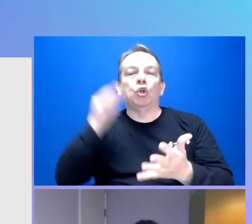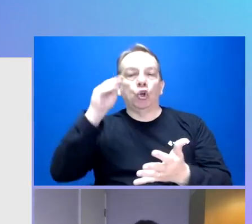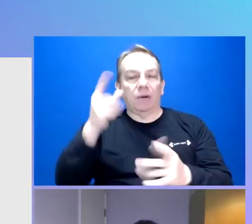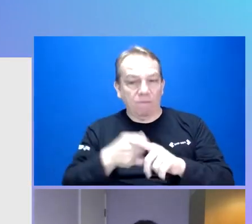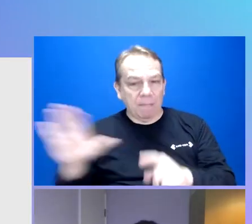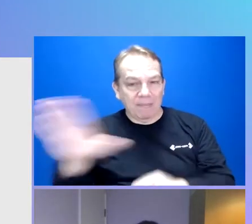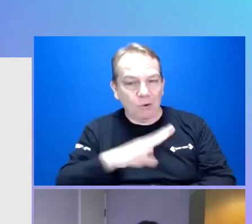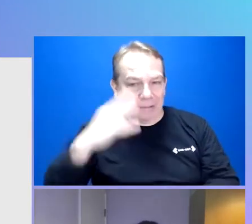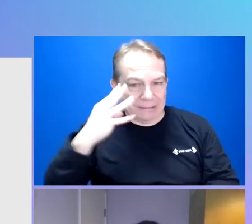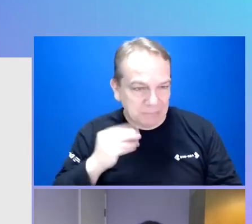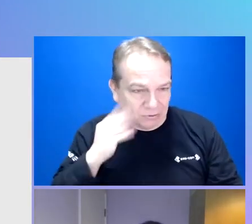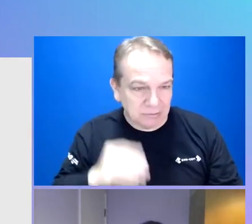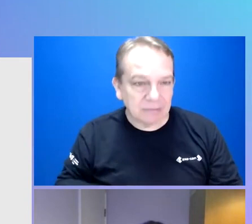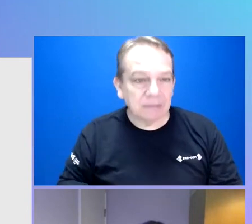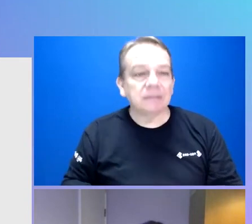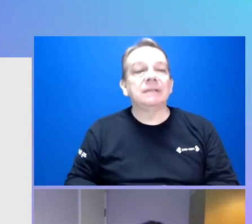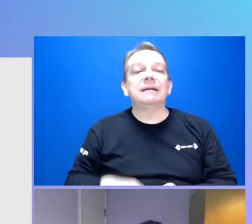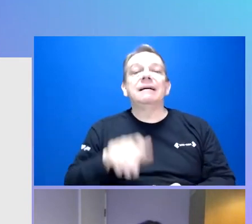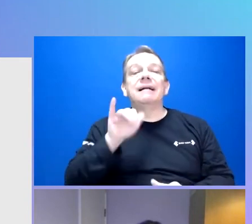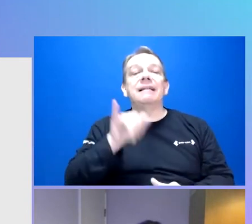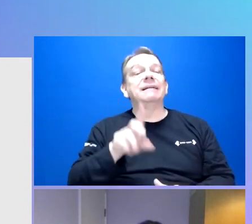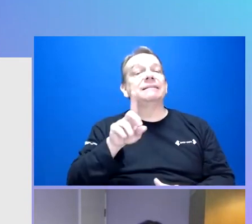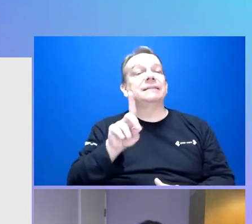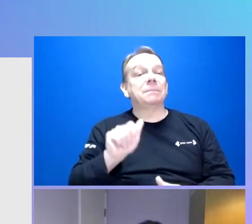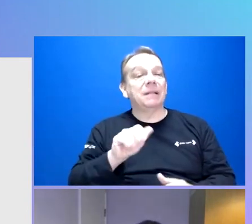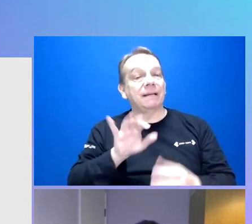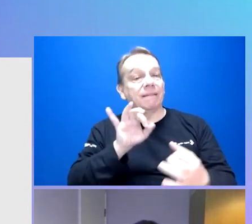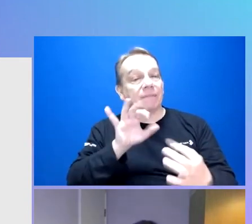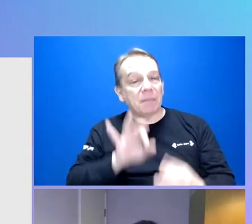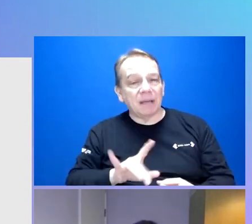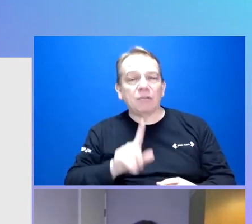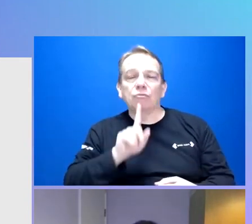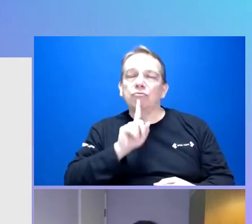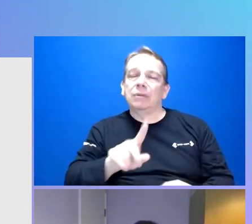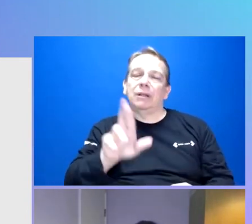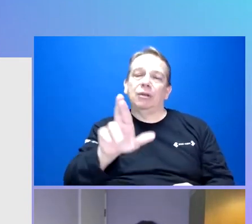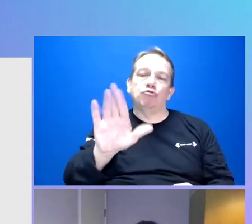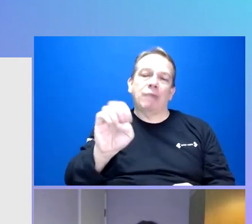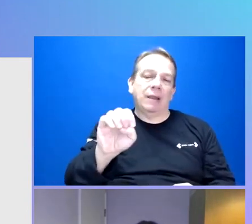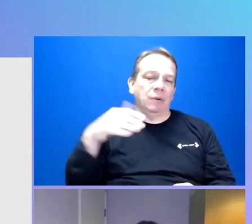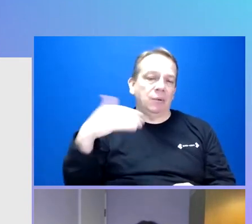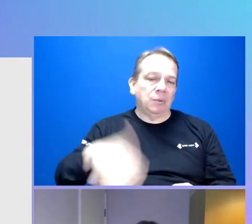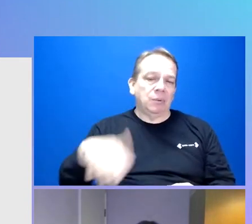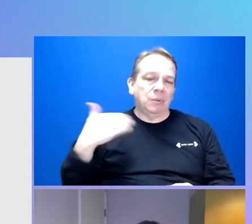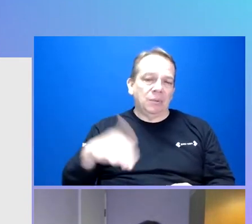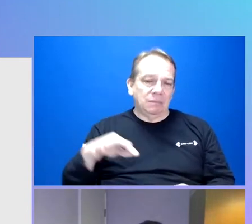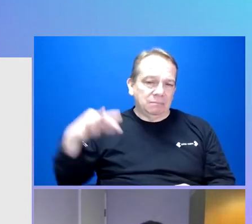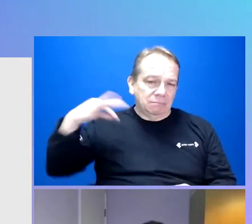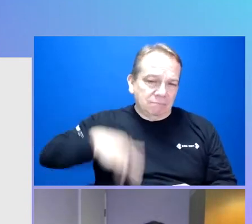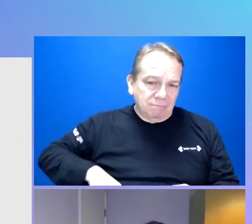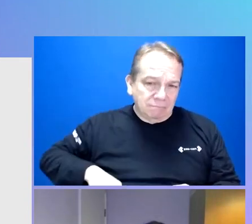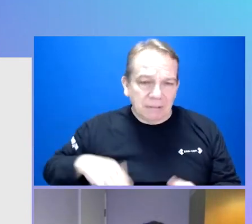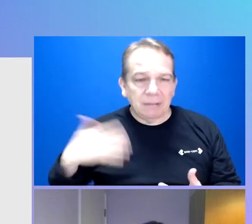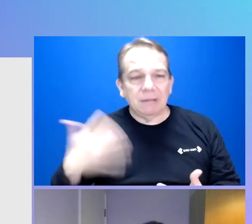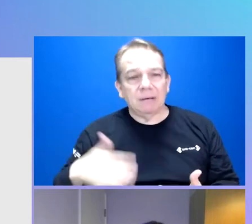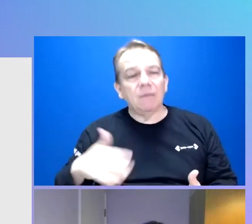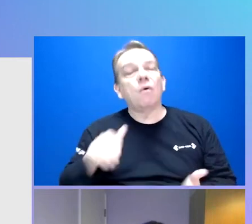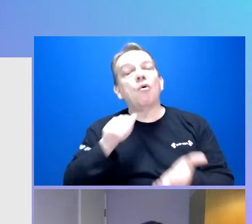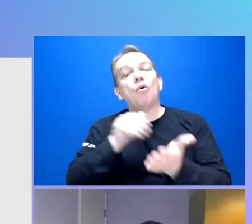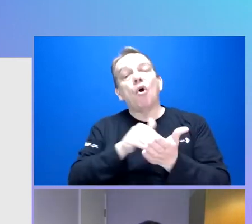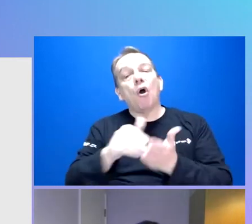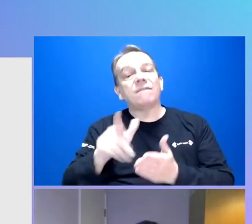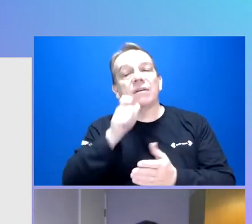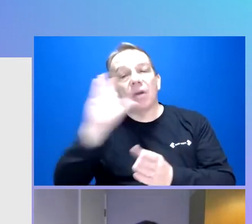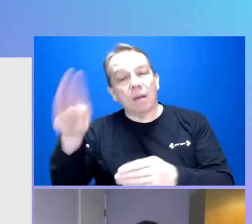This accessibility-specific type of feedback is a rare commodity. It does not often end up directly back in the hands of